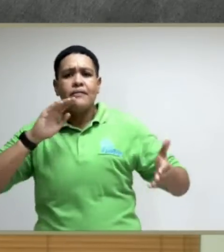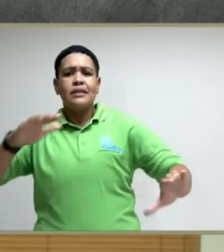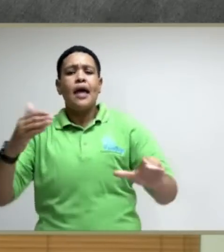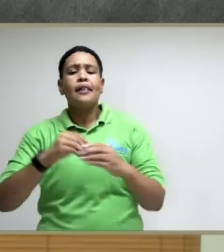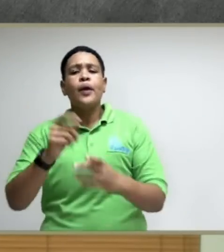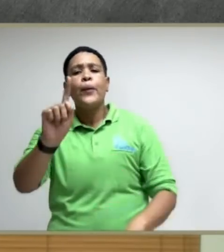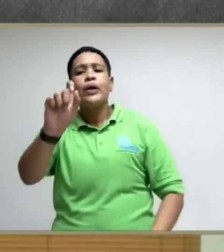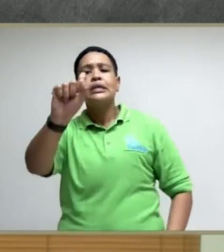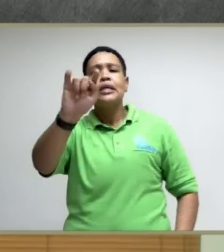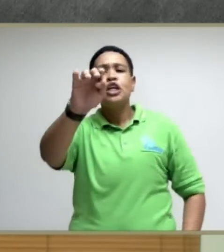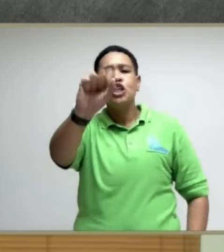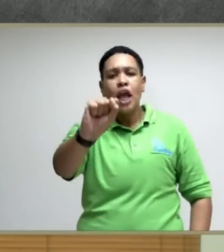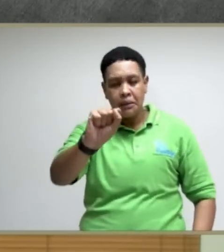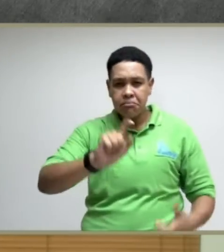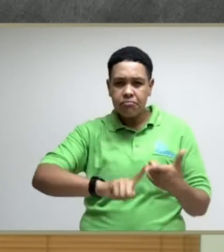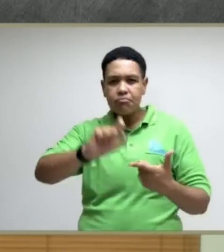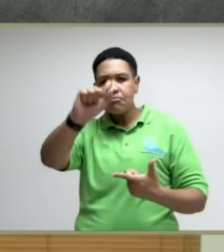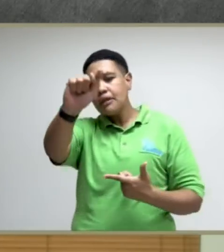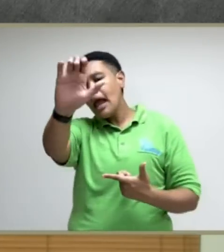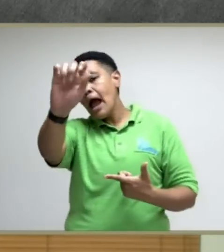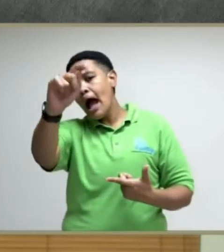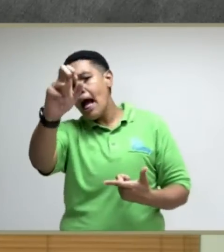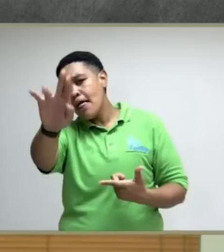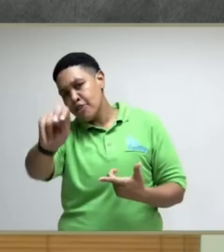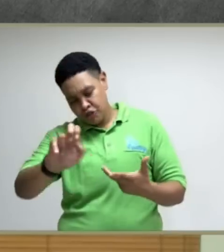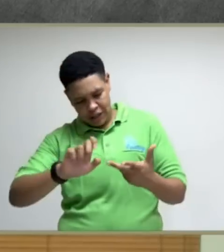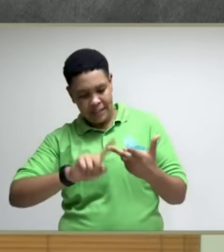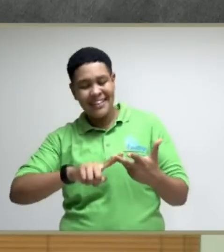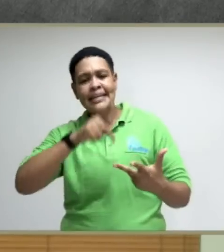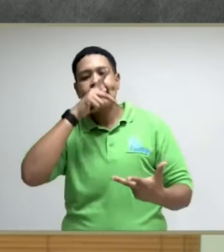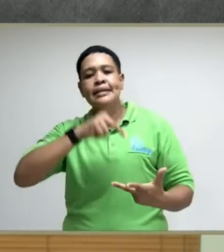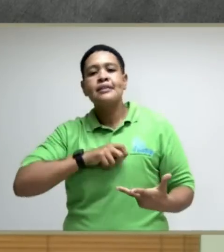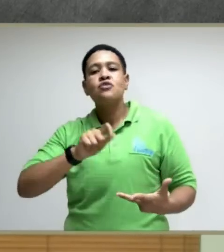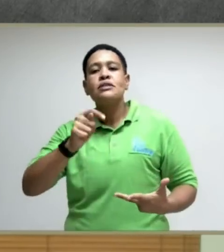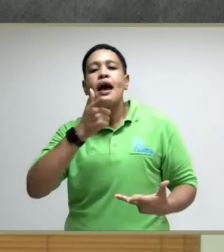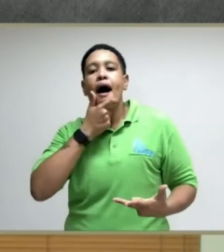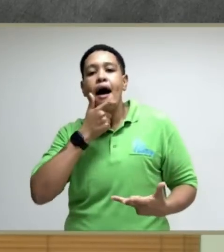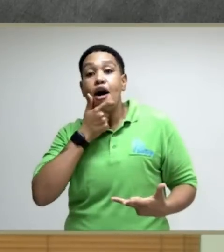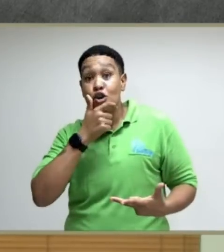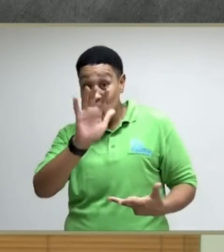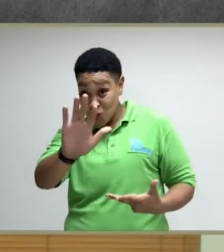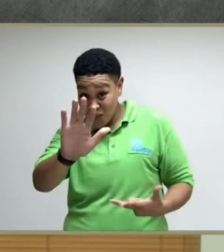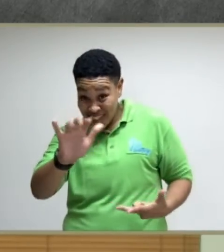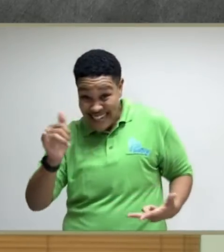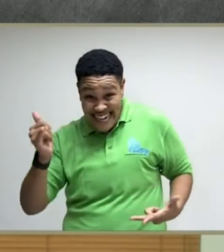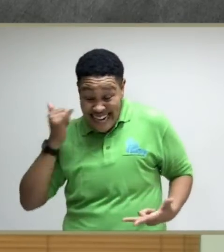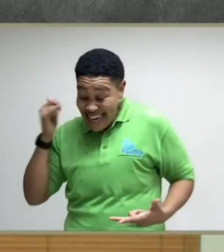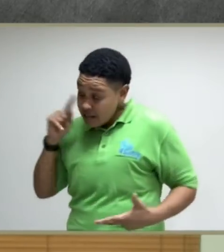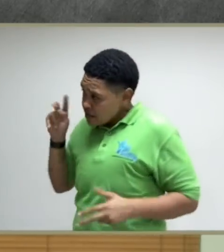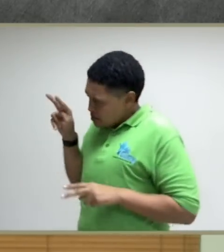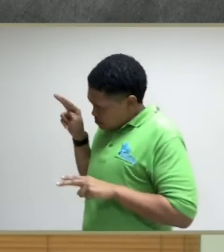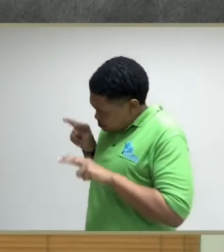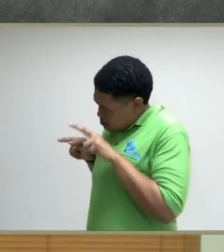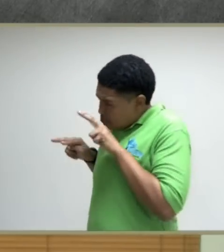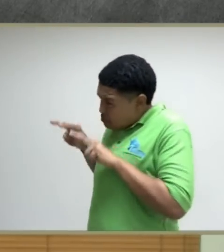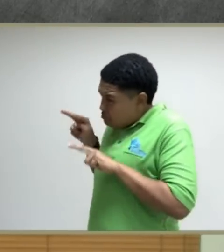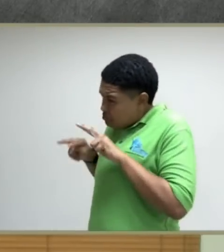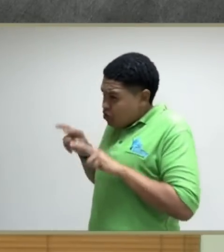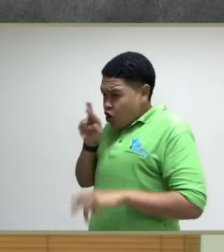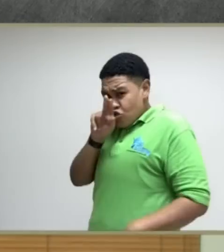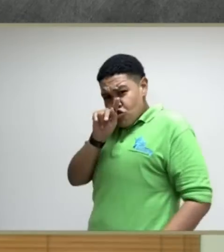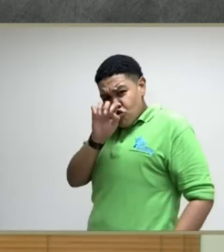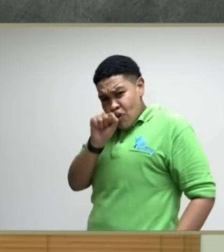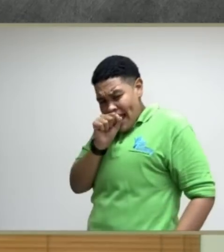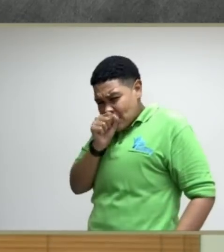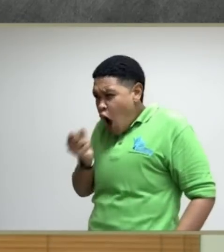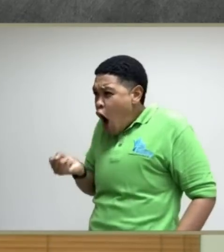St. James, in St. Catherine, and Kingston and St. Andrew. And if we look by rates in terms of the number